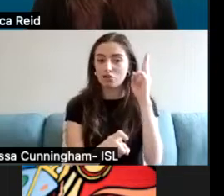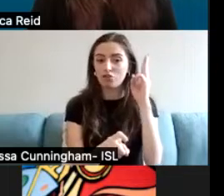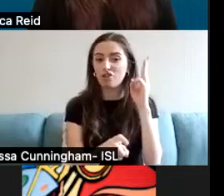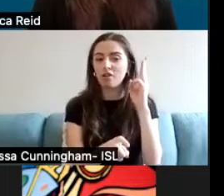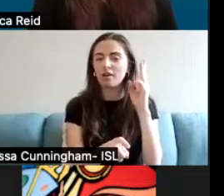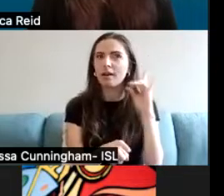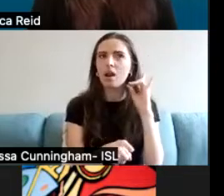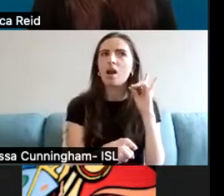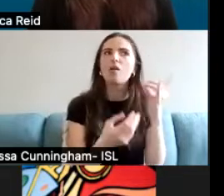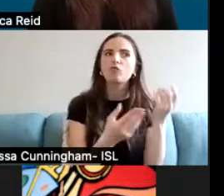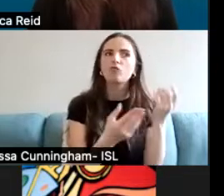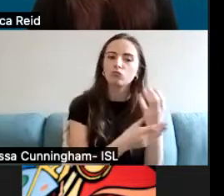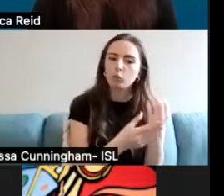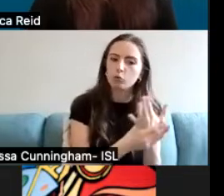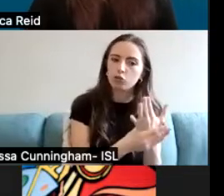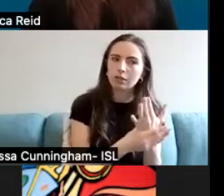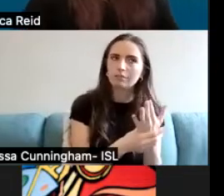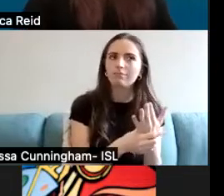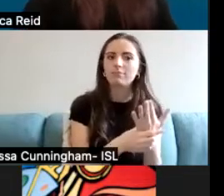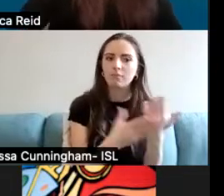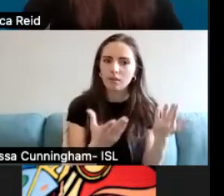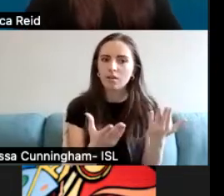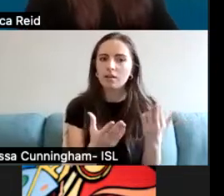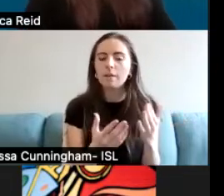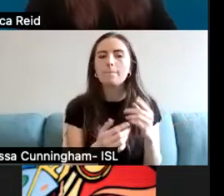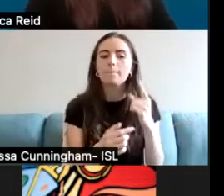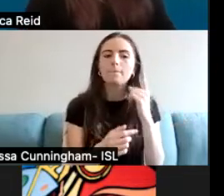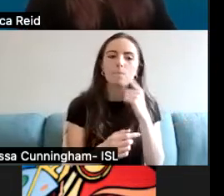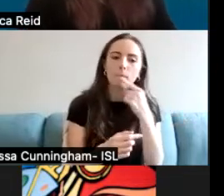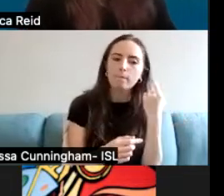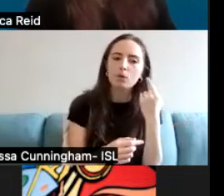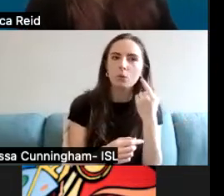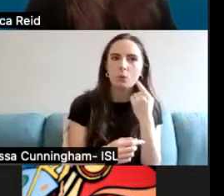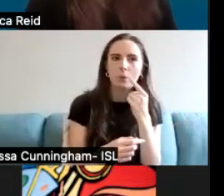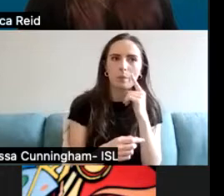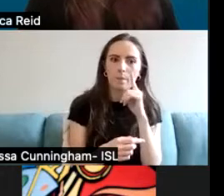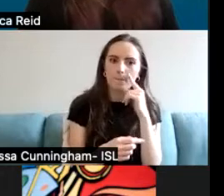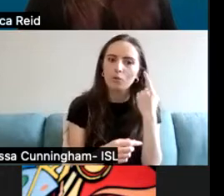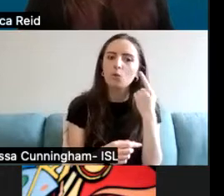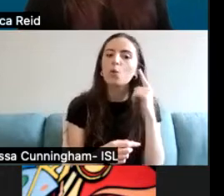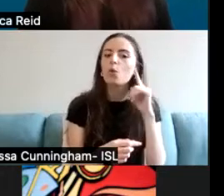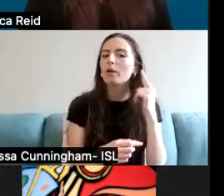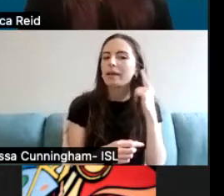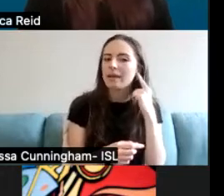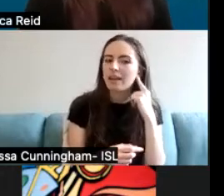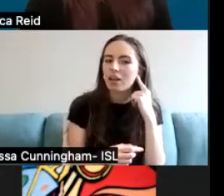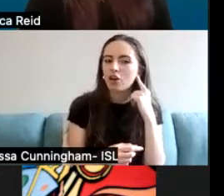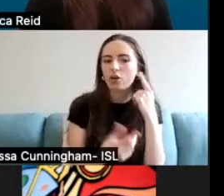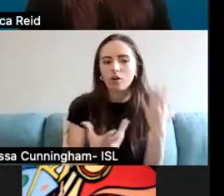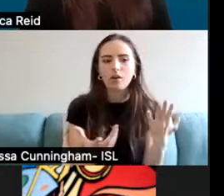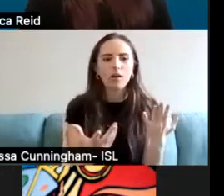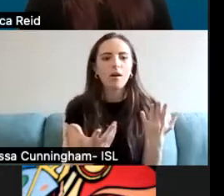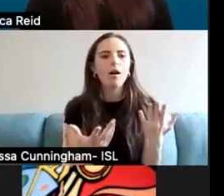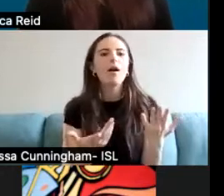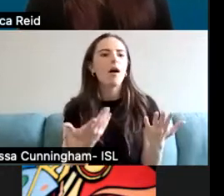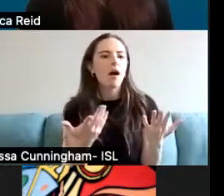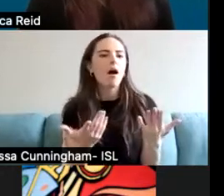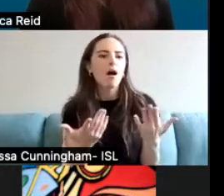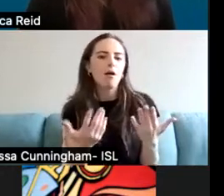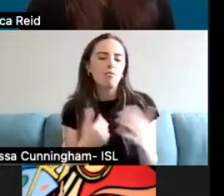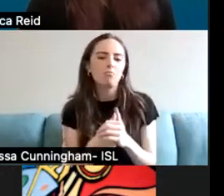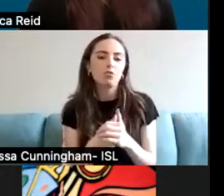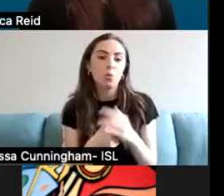image. So that level of detail, much like the eye above, will be completely beyond a screen